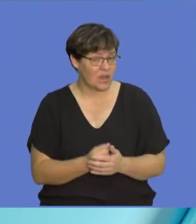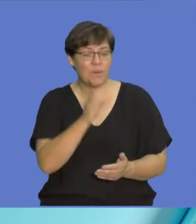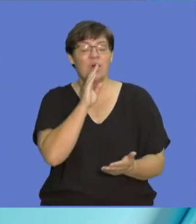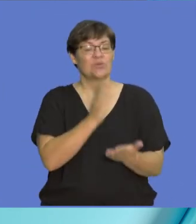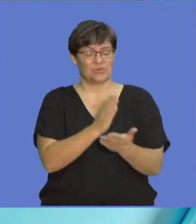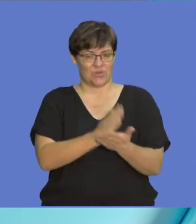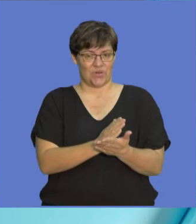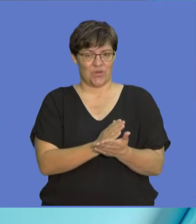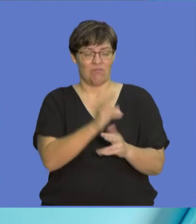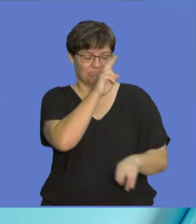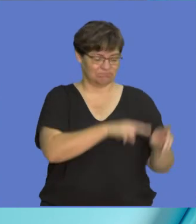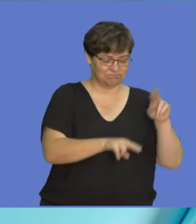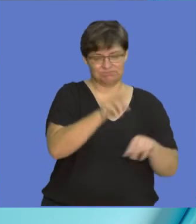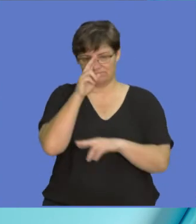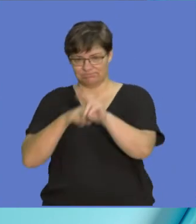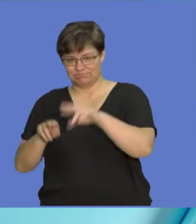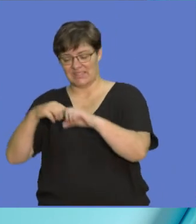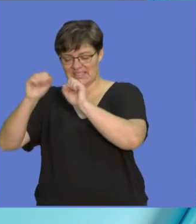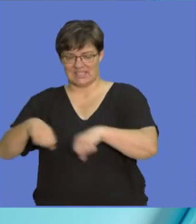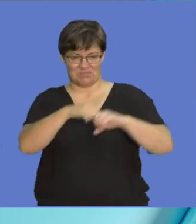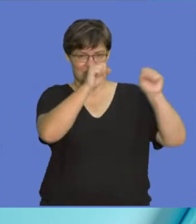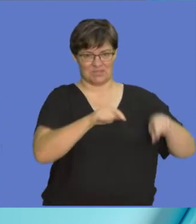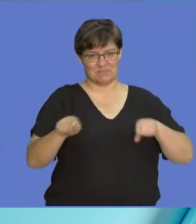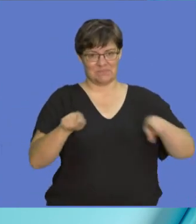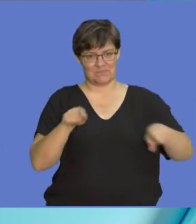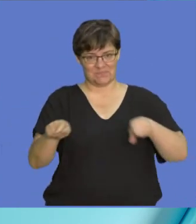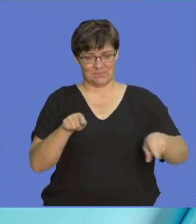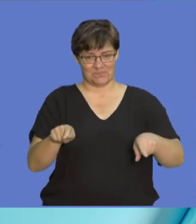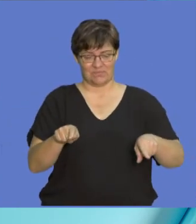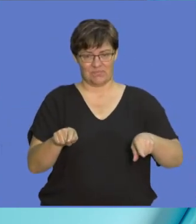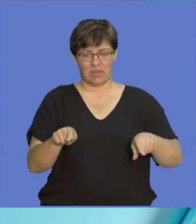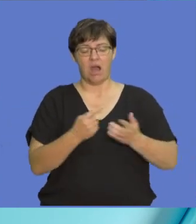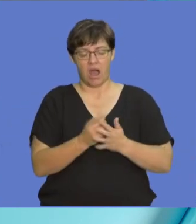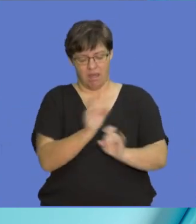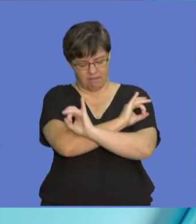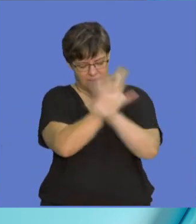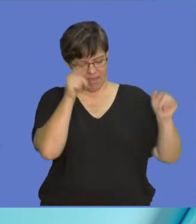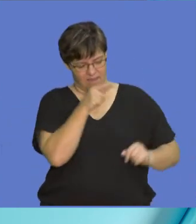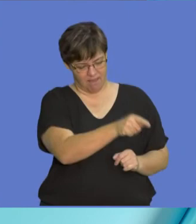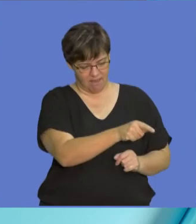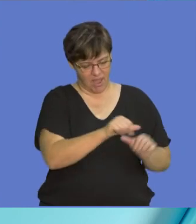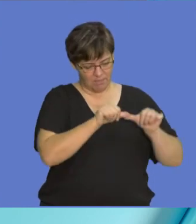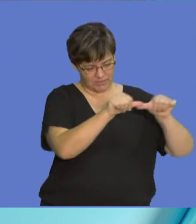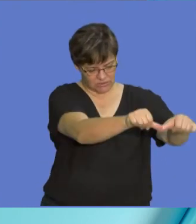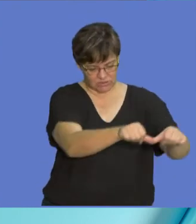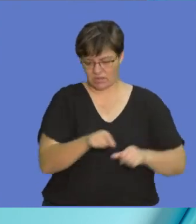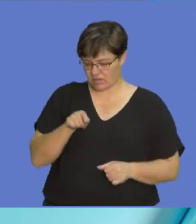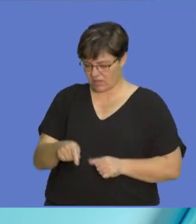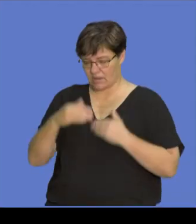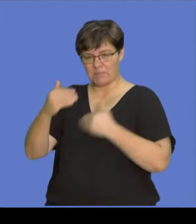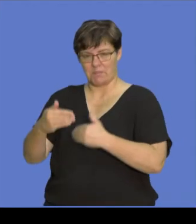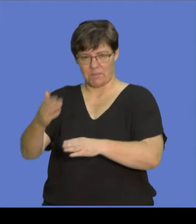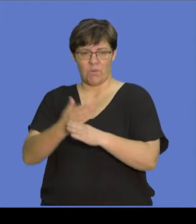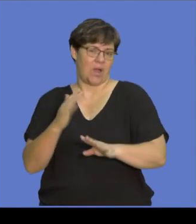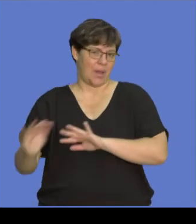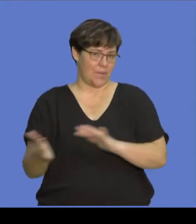that you revise these two stock systems so that you know exactly how they operate.